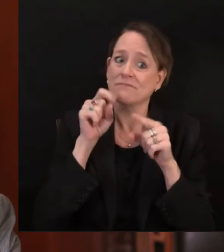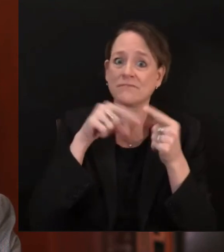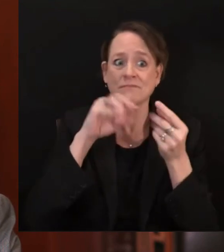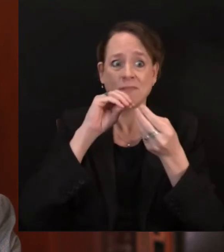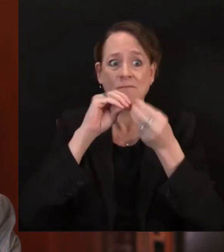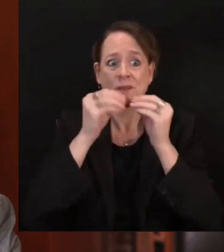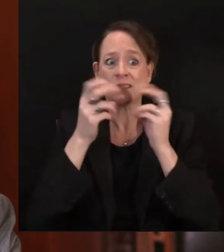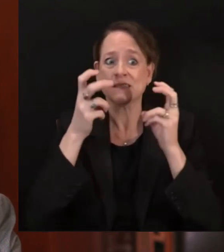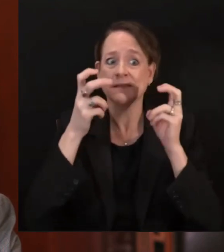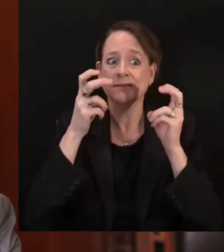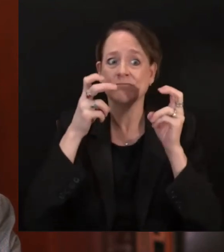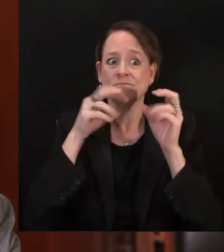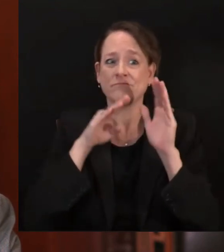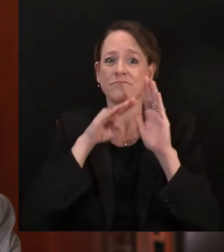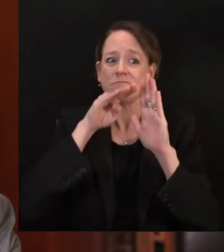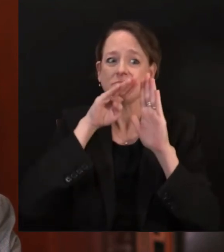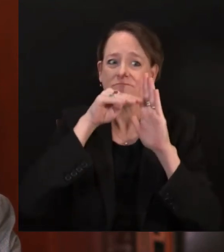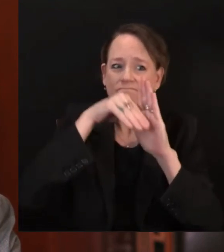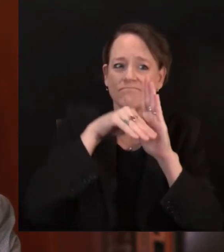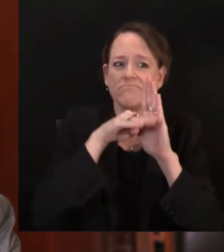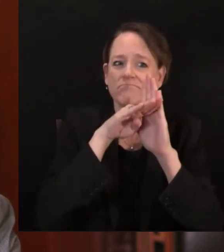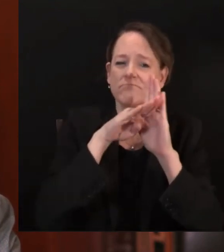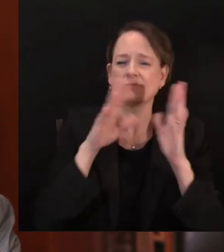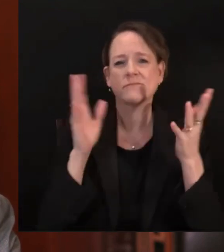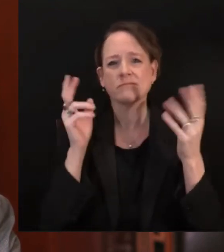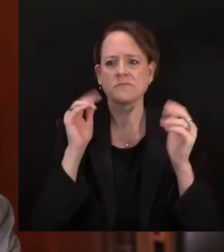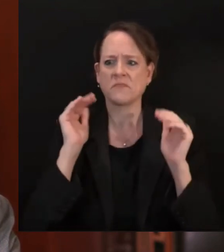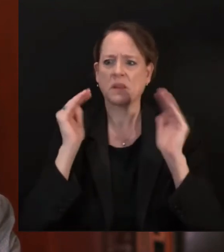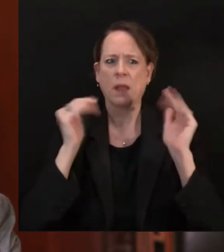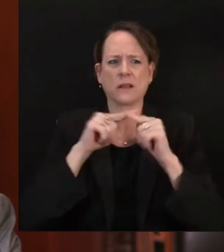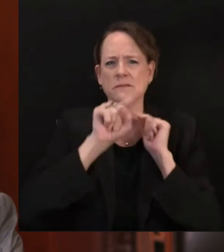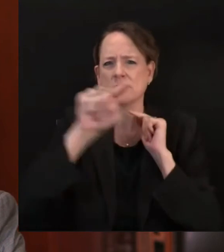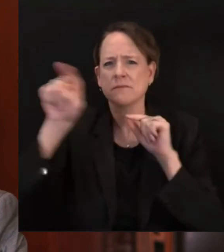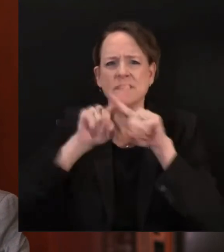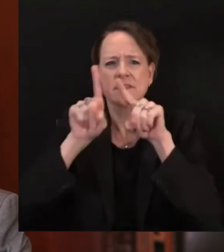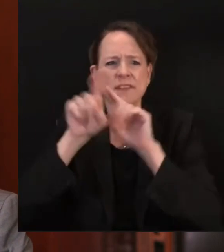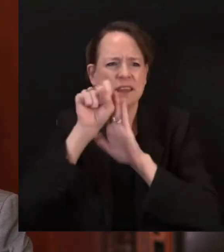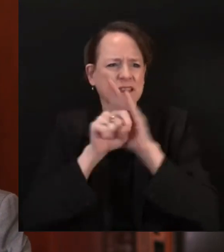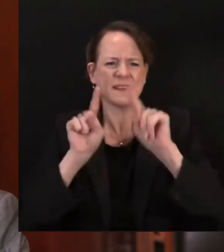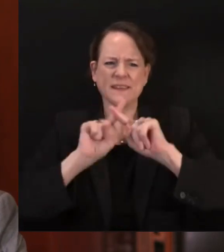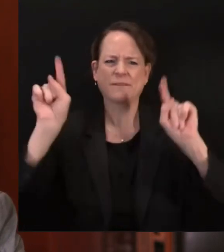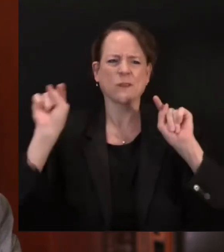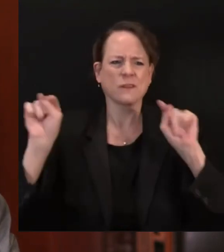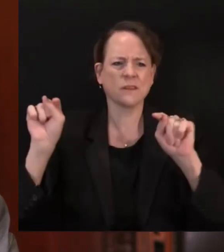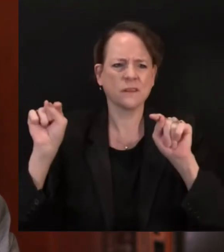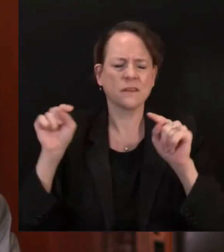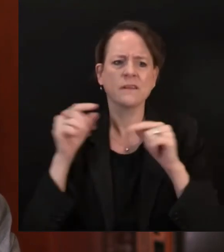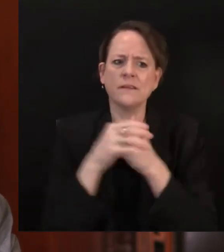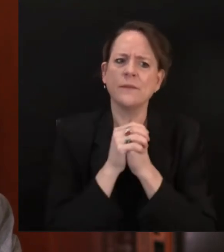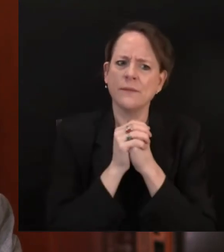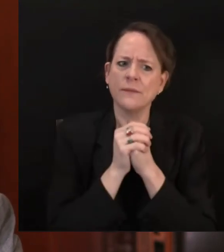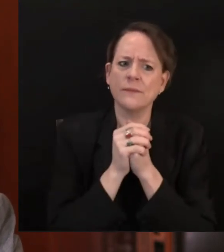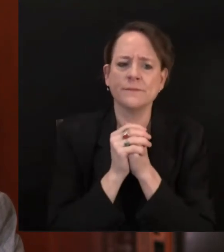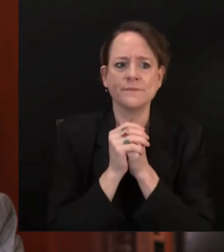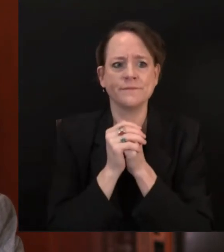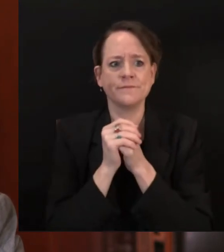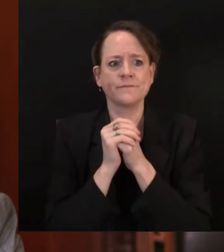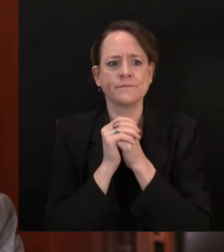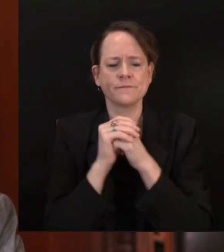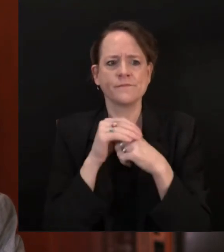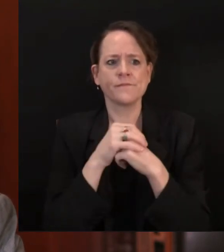our distribution plan is effective and efficient and equitable. But folks, right now, the vaccine is only another tool